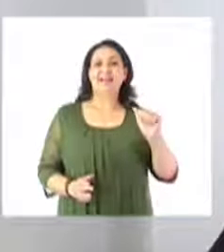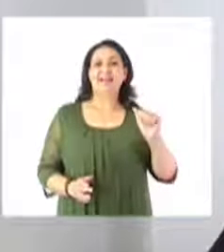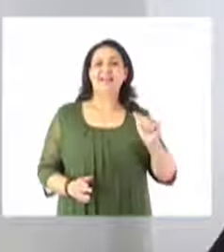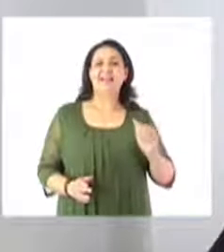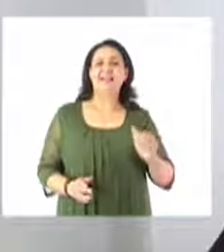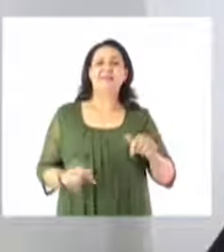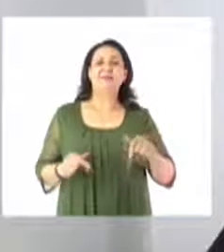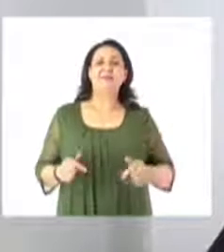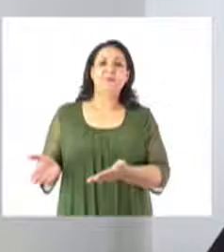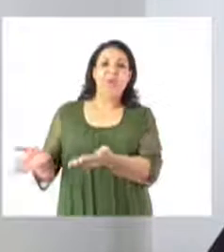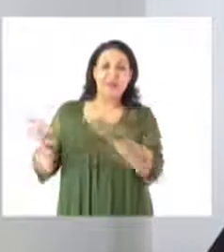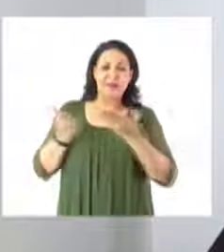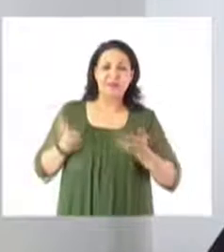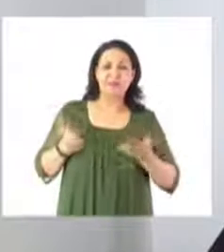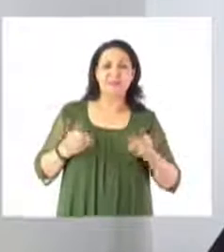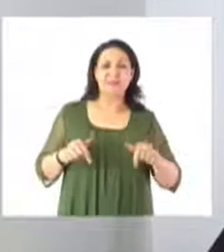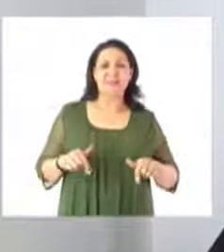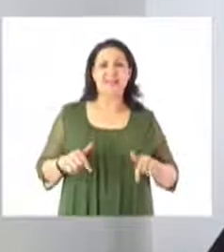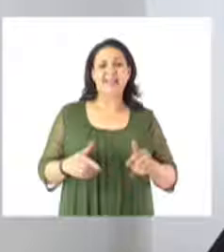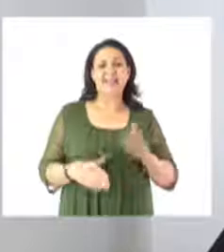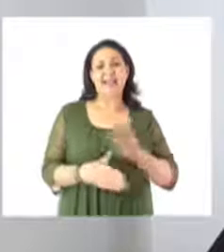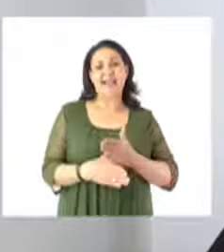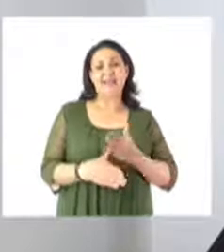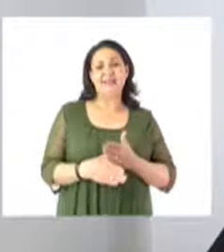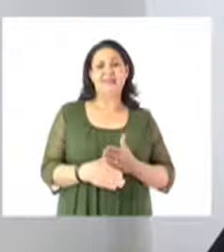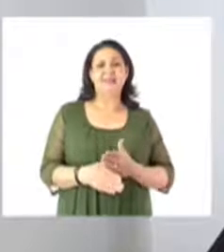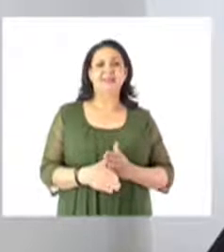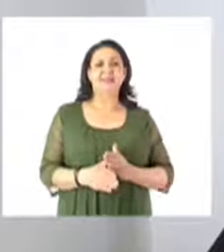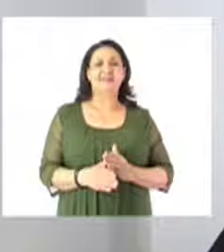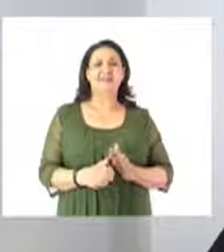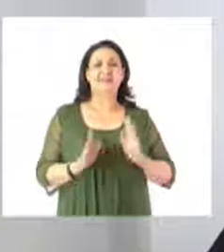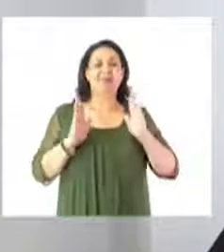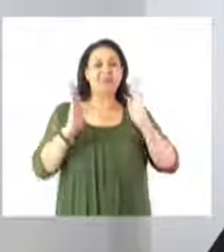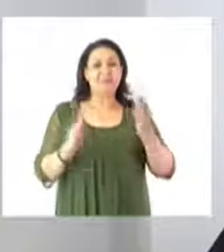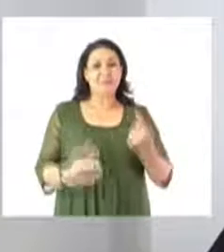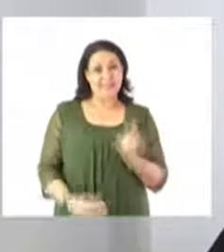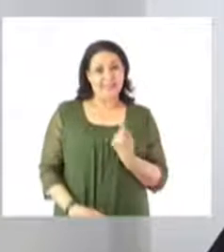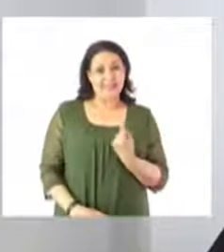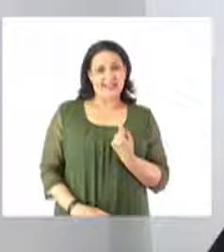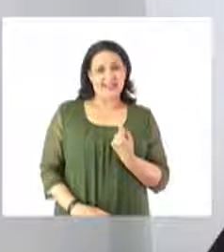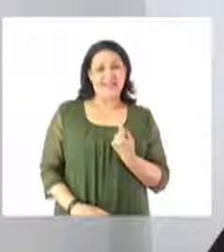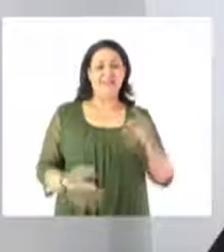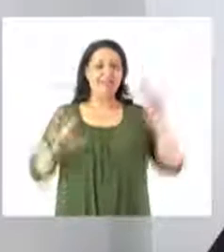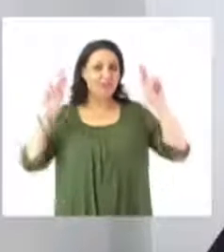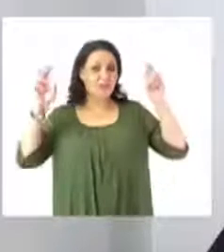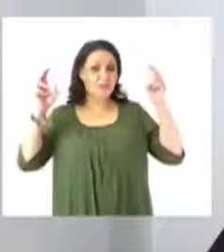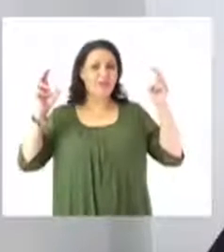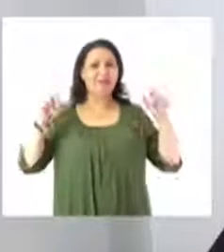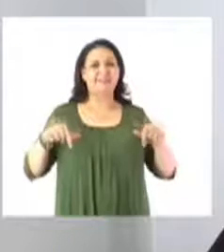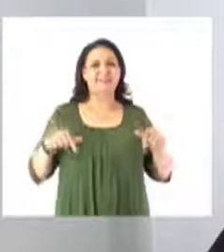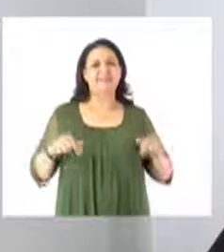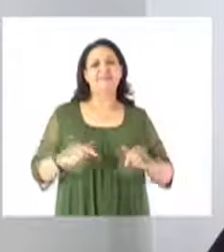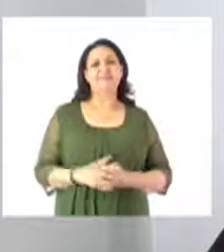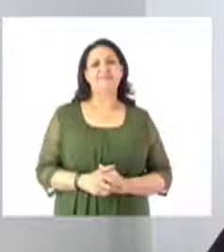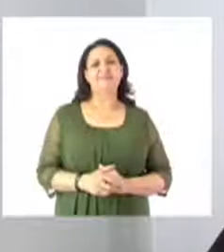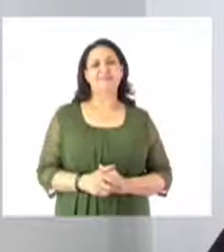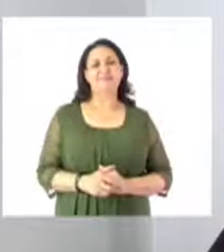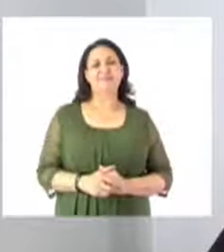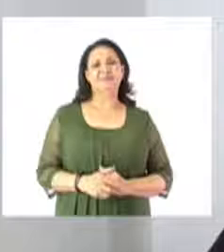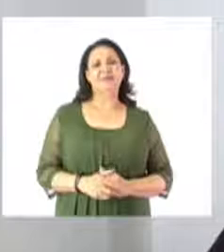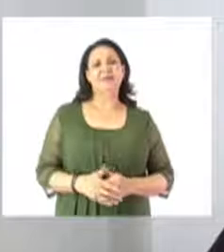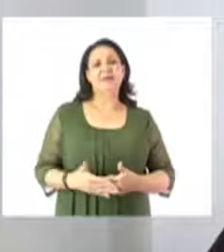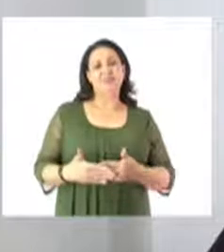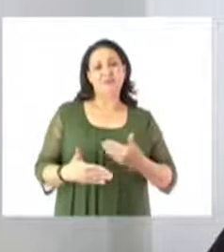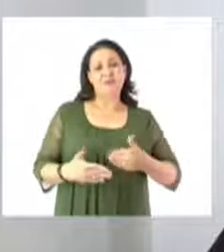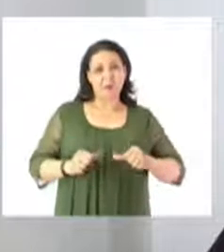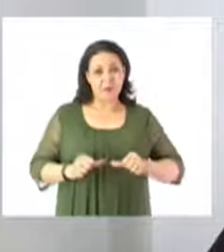today's lesson. And we are going to focus on myself as our topic for this week. Before we go on, I want